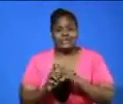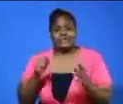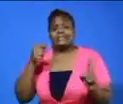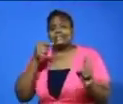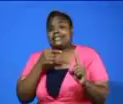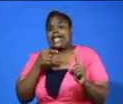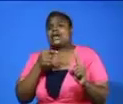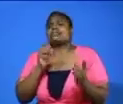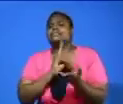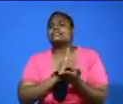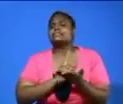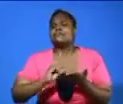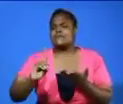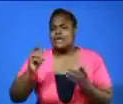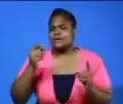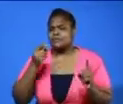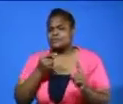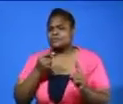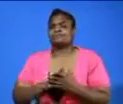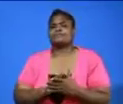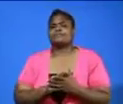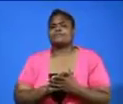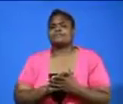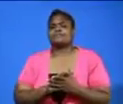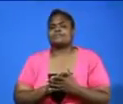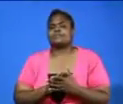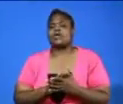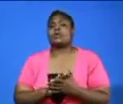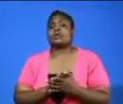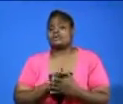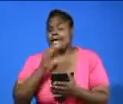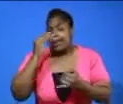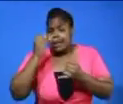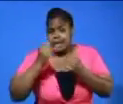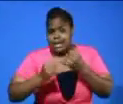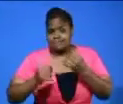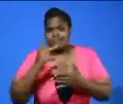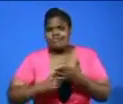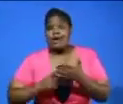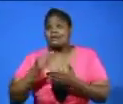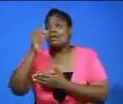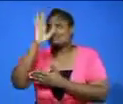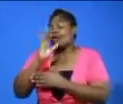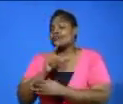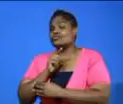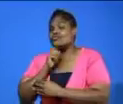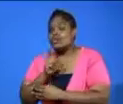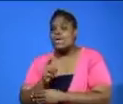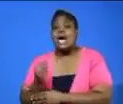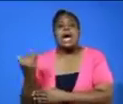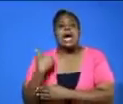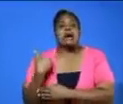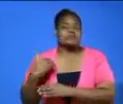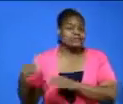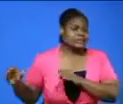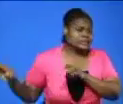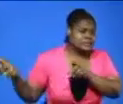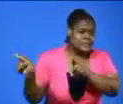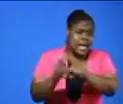remnant church, the last part of God's truth, has the same